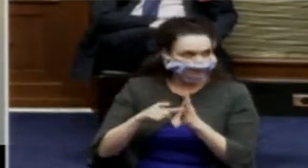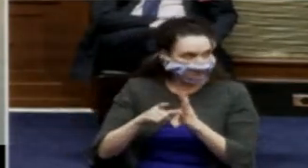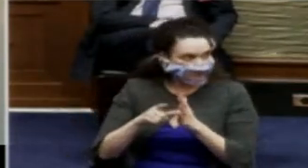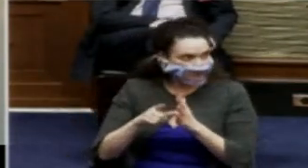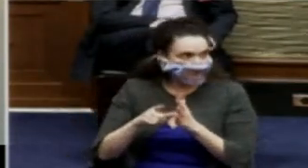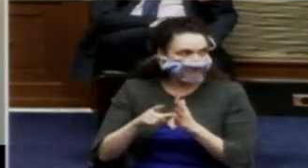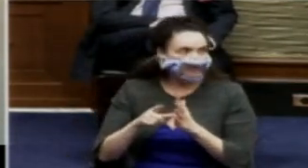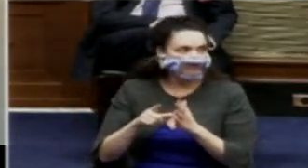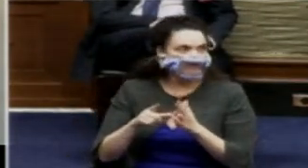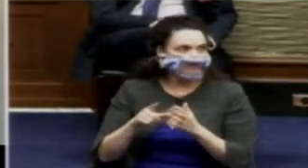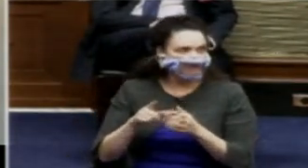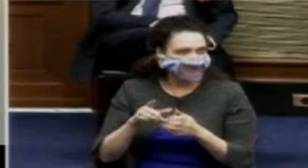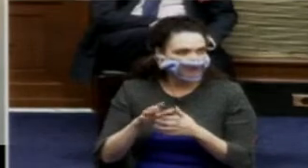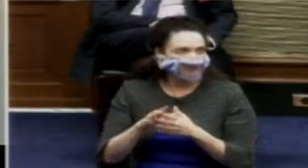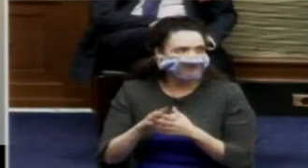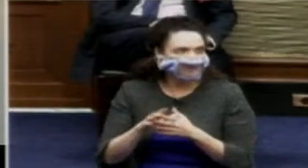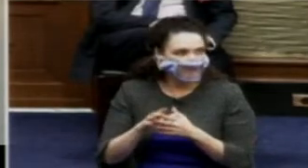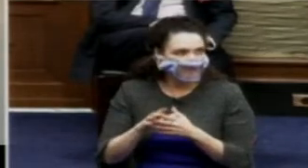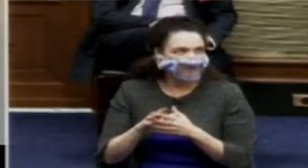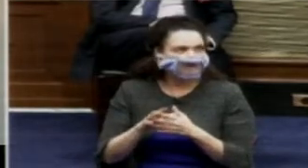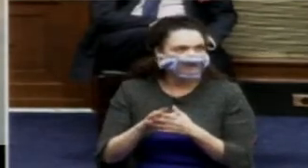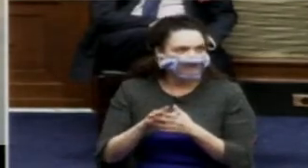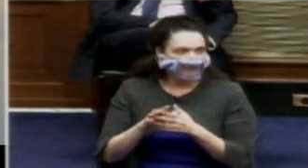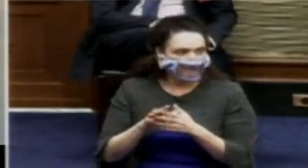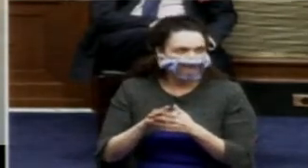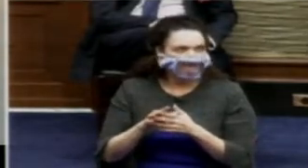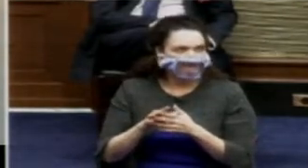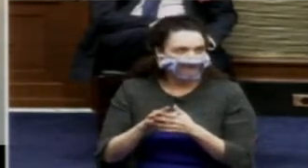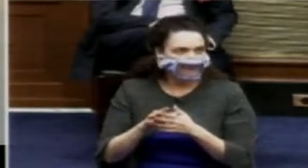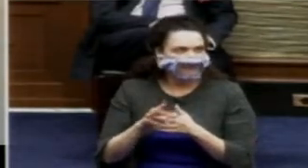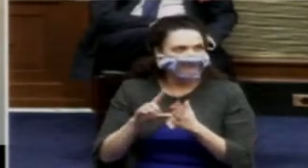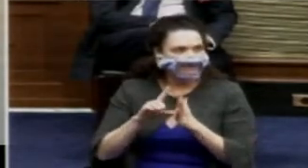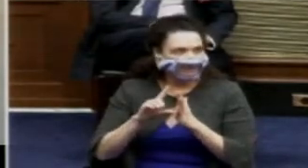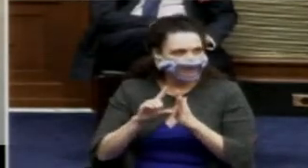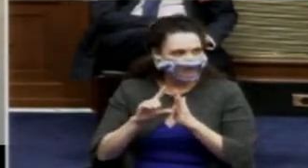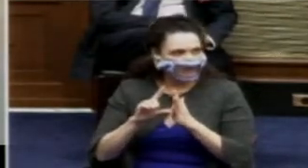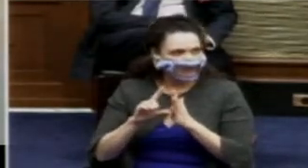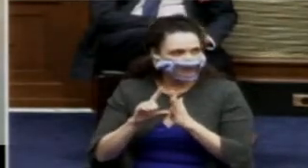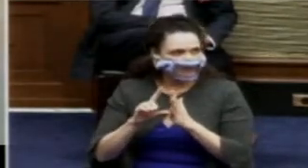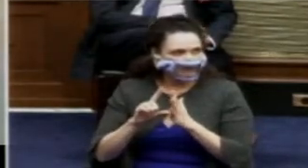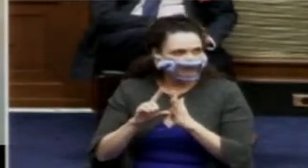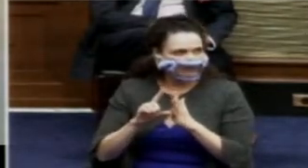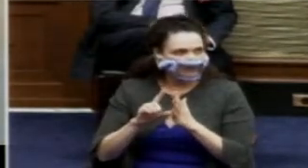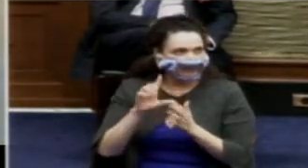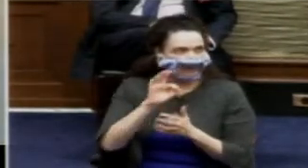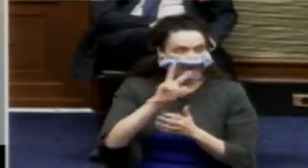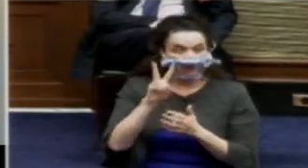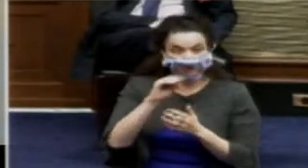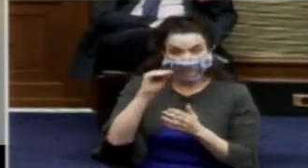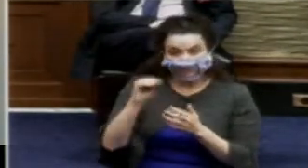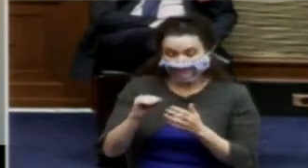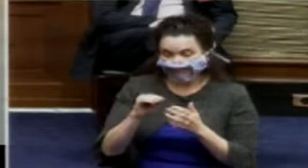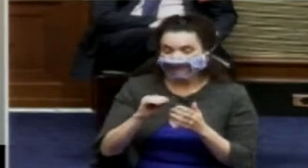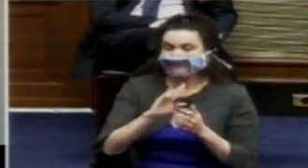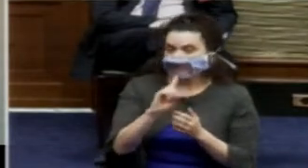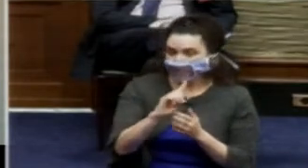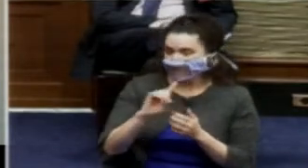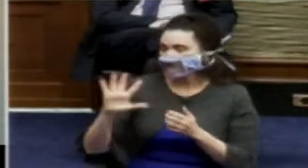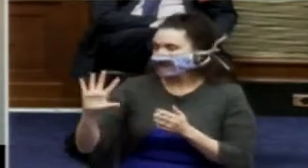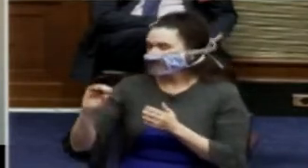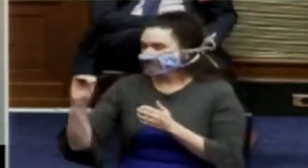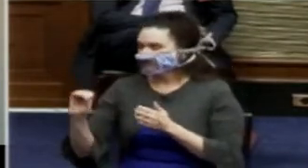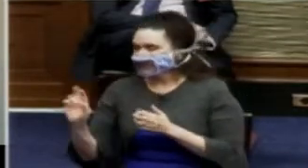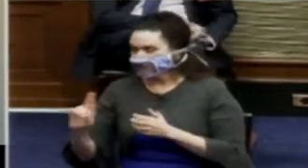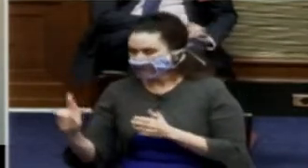is complete and utter dominance. To say that we don't know what the partisan makeup of the delegation